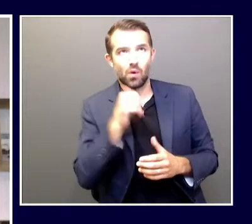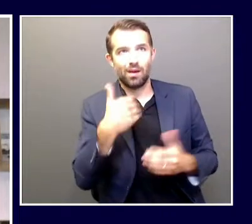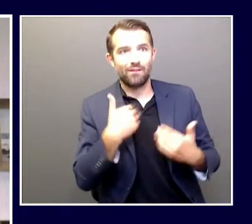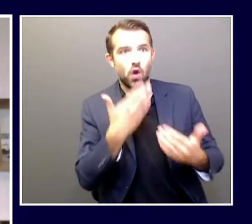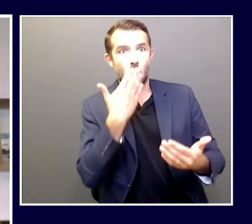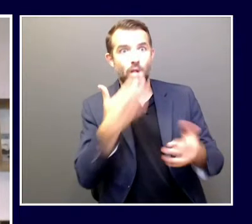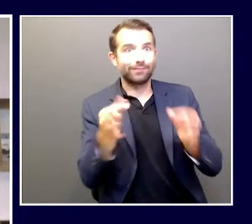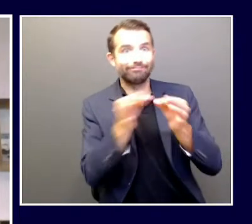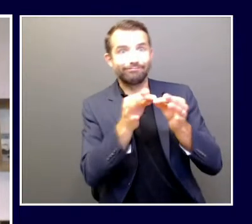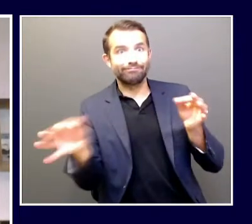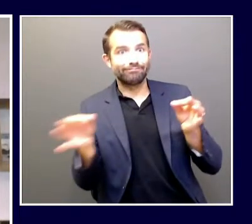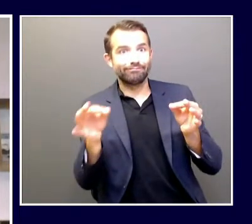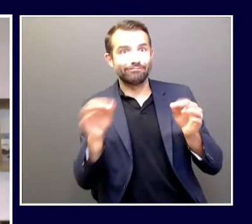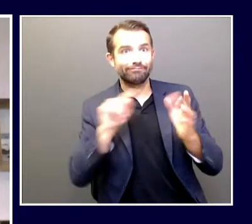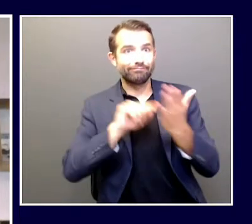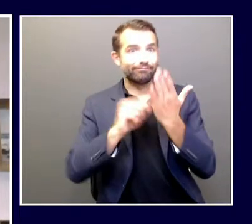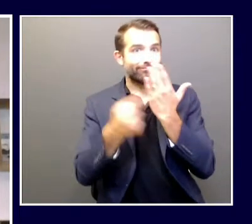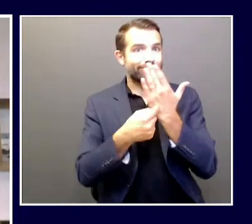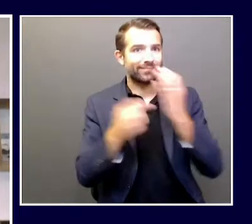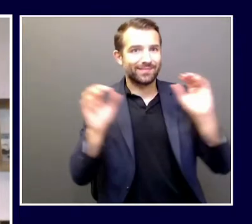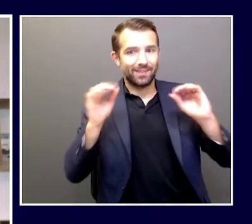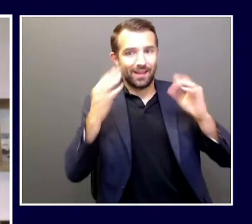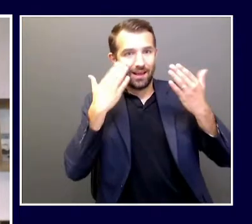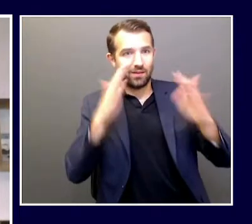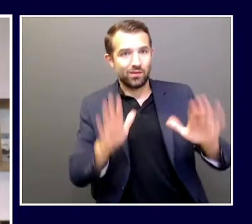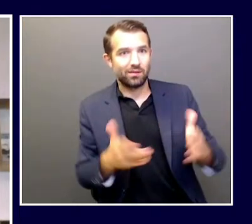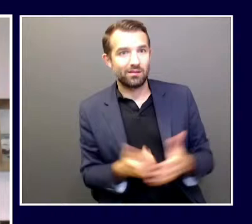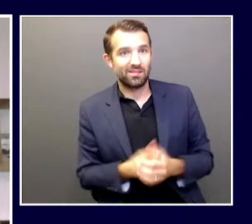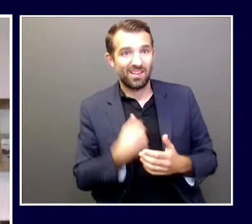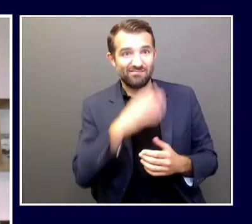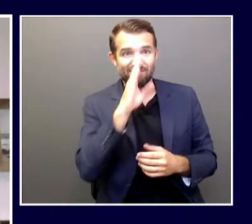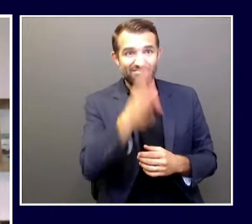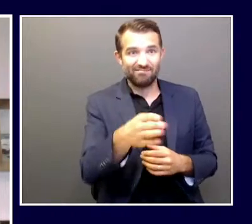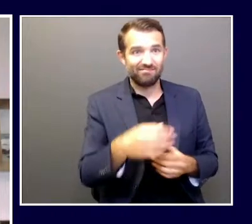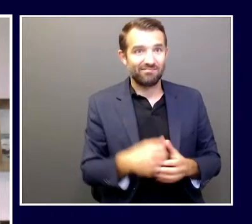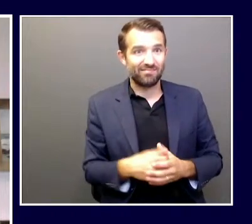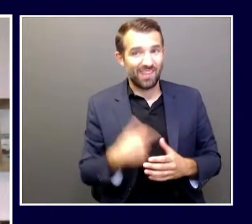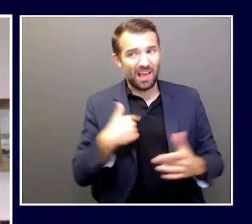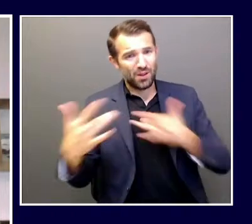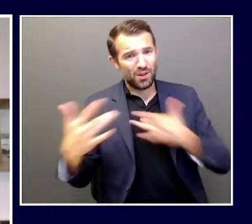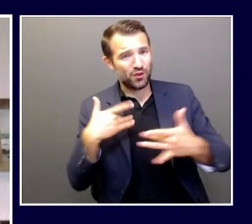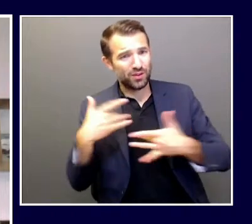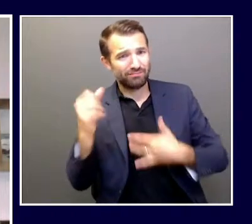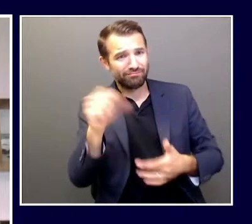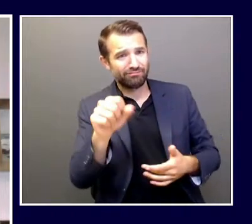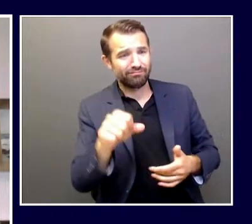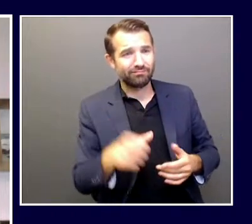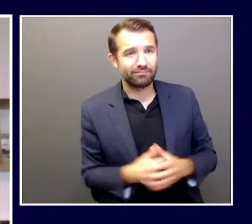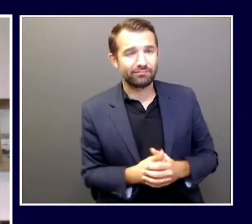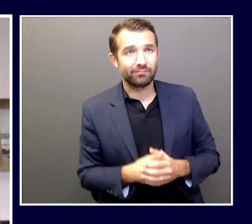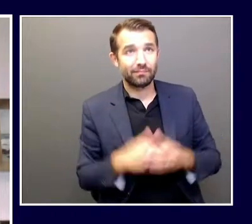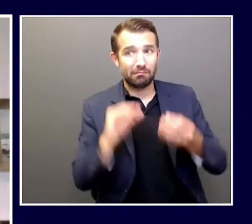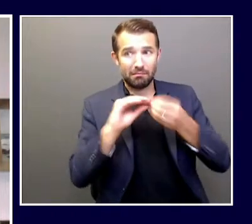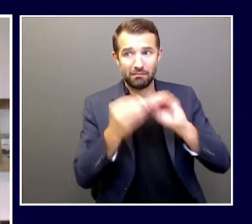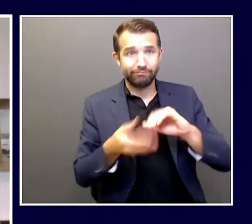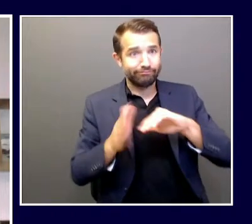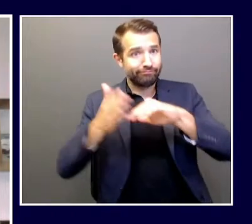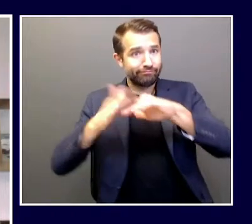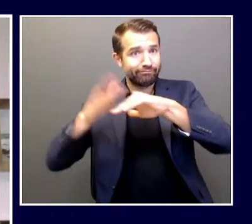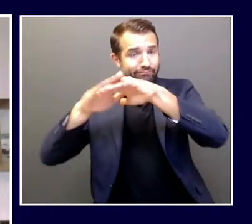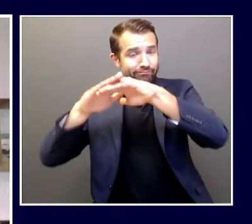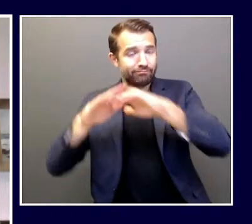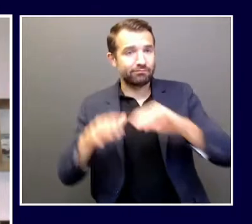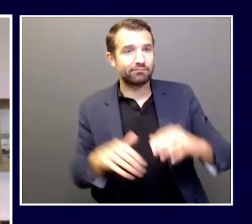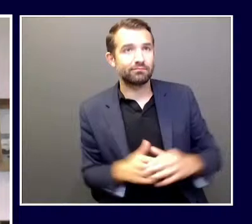I'll be straight with everybody. I'm concerned. The numbers are high and they're going up. They are largely among individuals who are